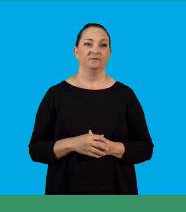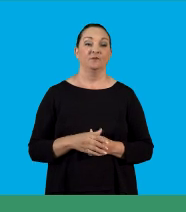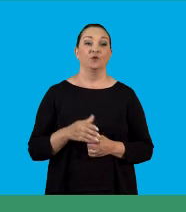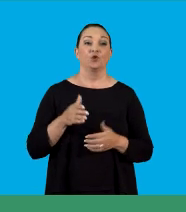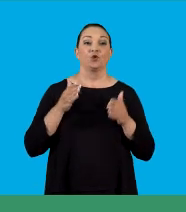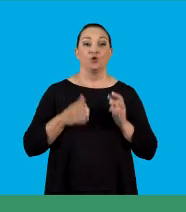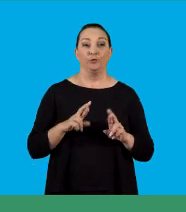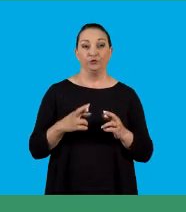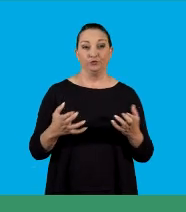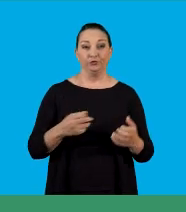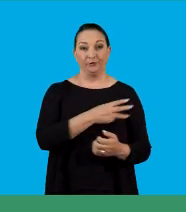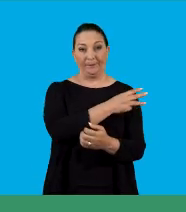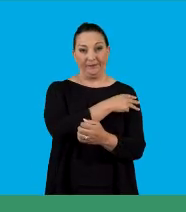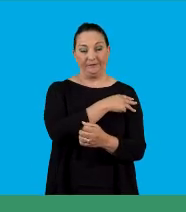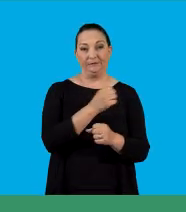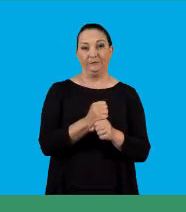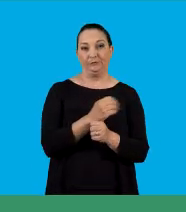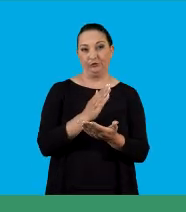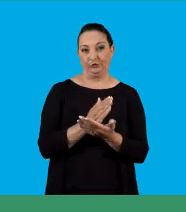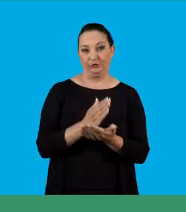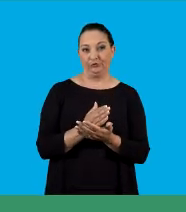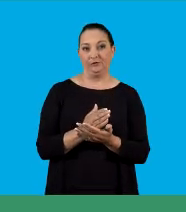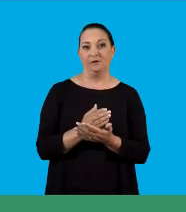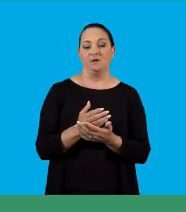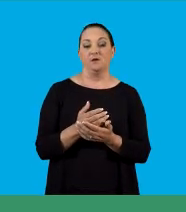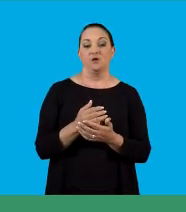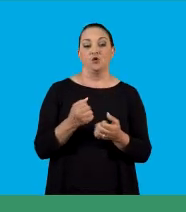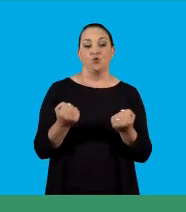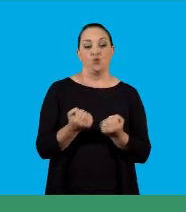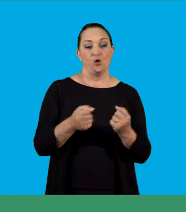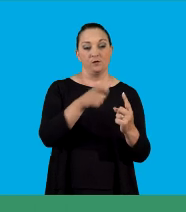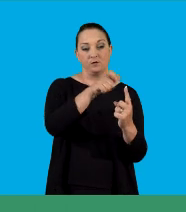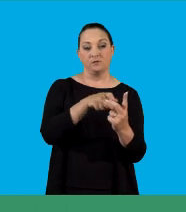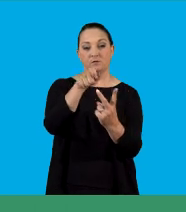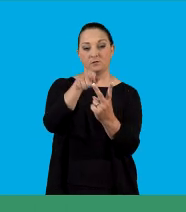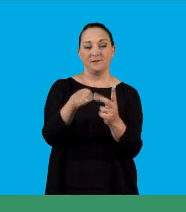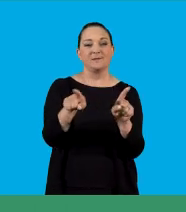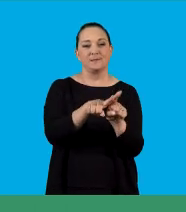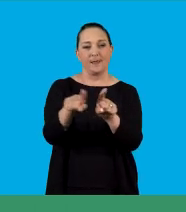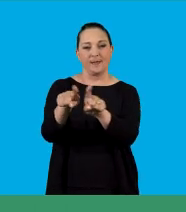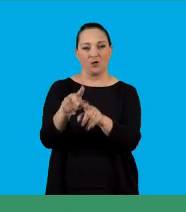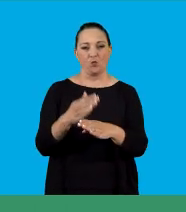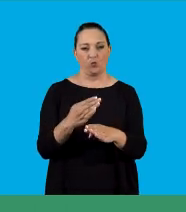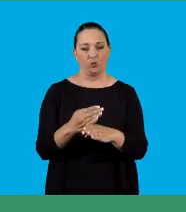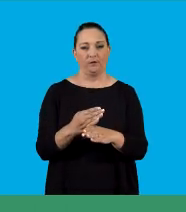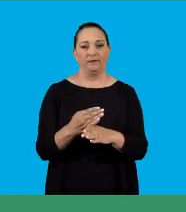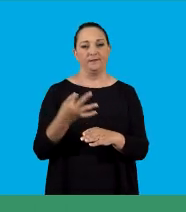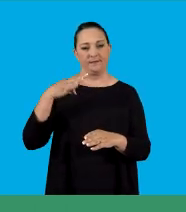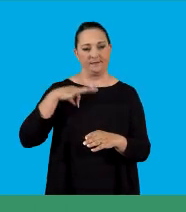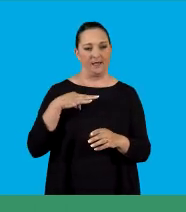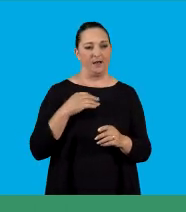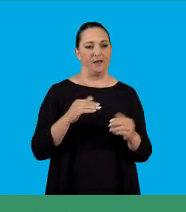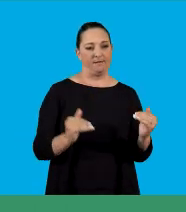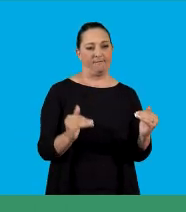resource managers must ensure workers who perform the same duties are compensated equally, so equal payment here.